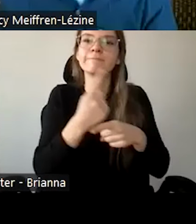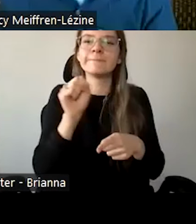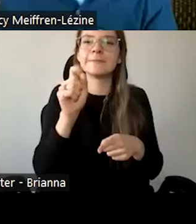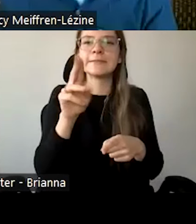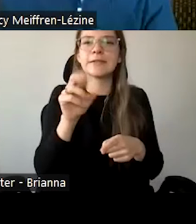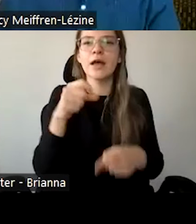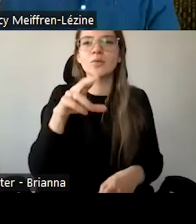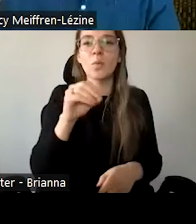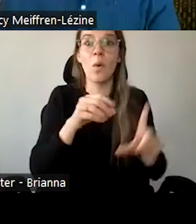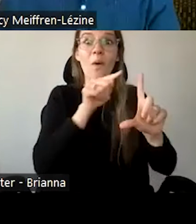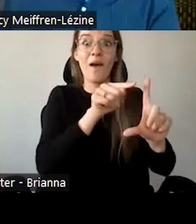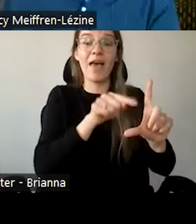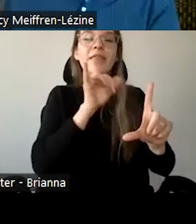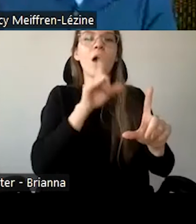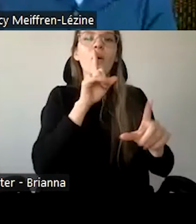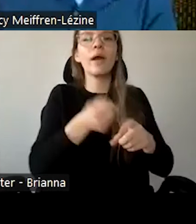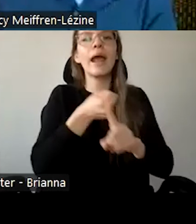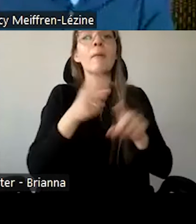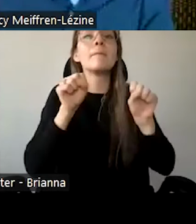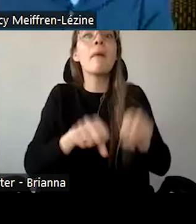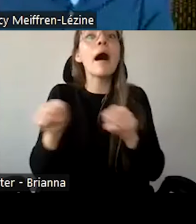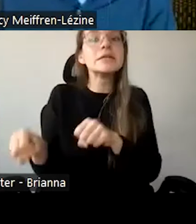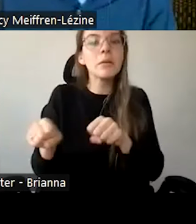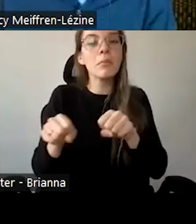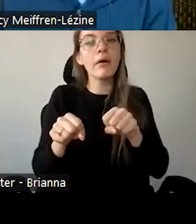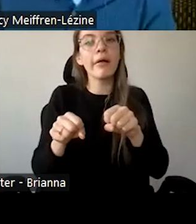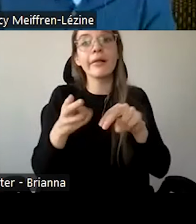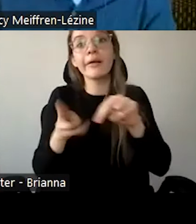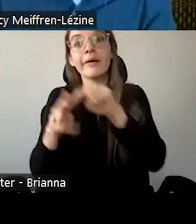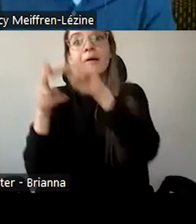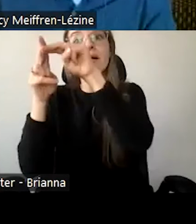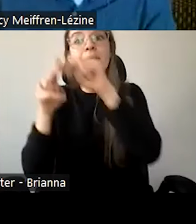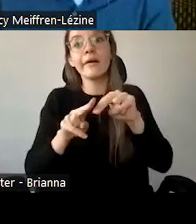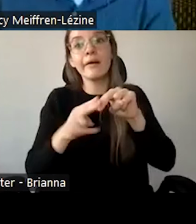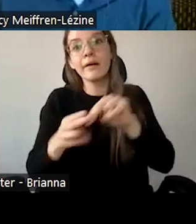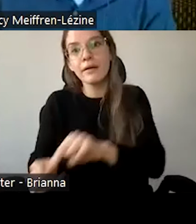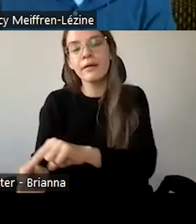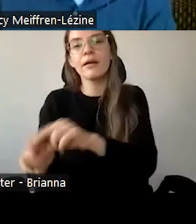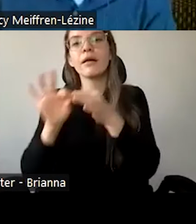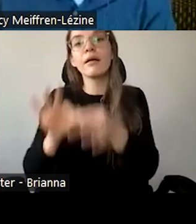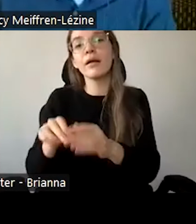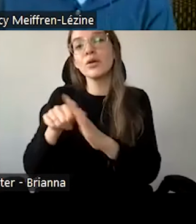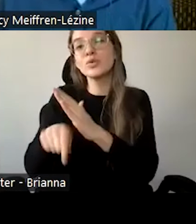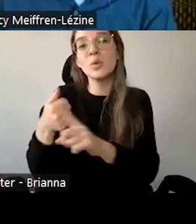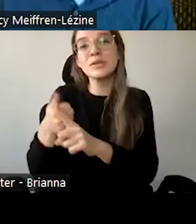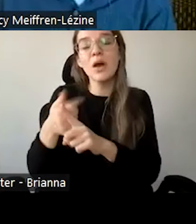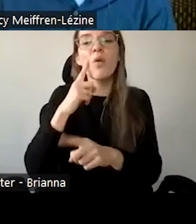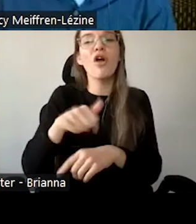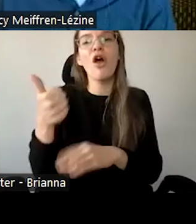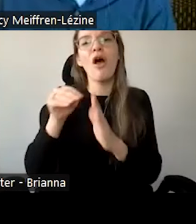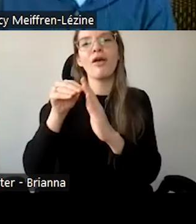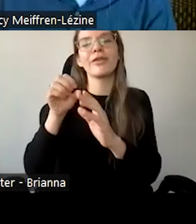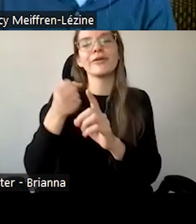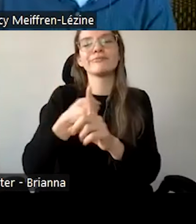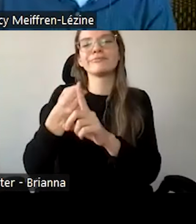going to impact their possible trajectory towards suicide or towards other outcomes that are relevant to their quality